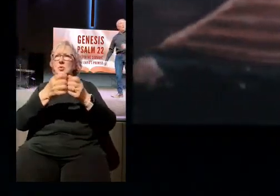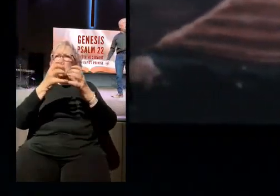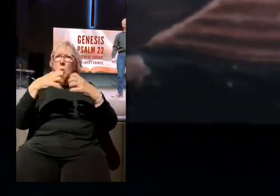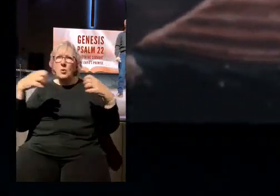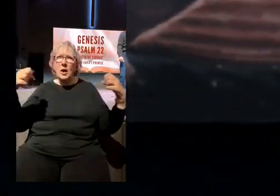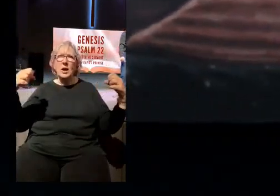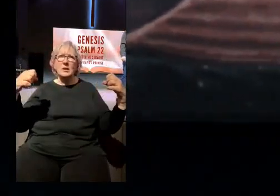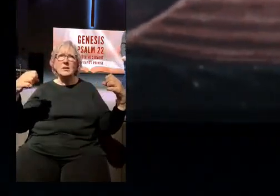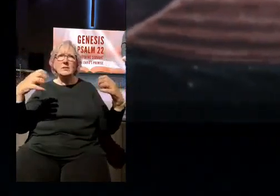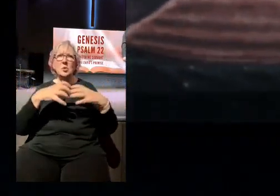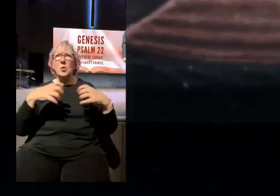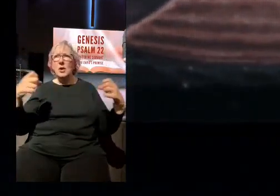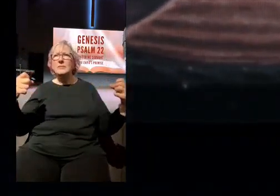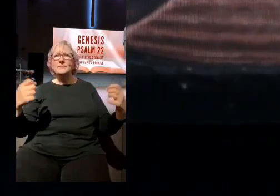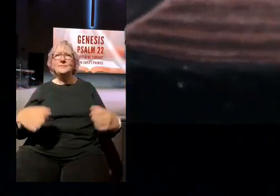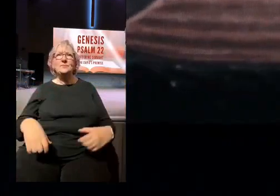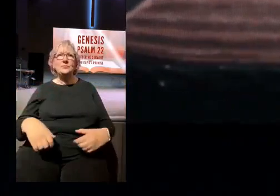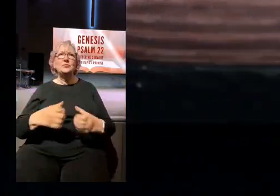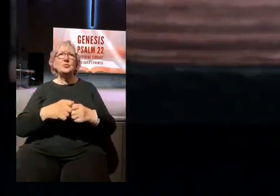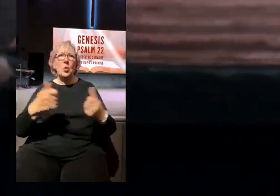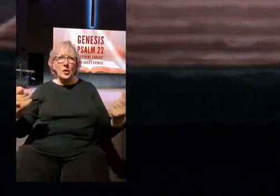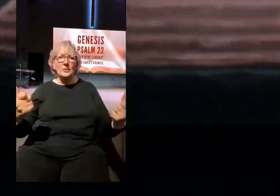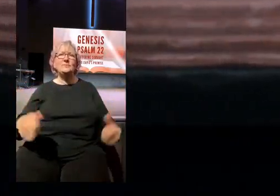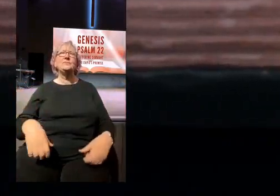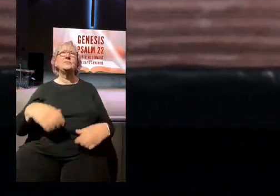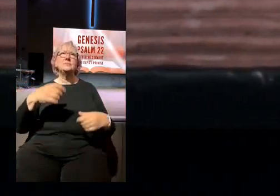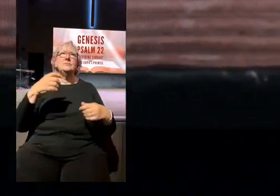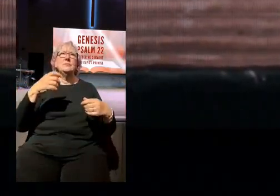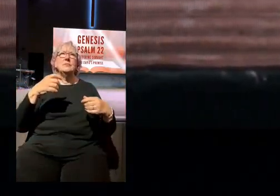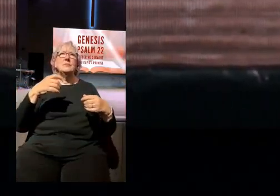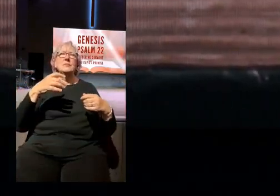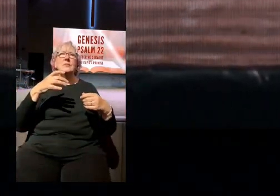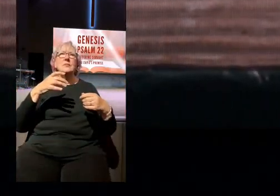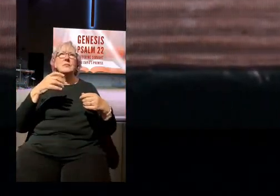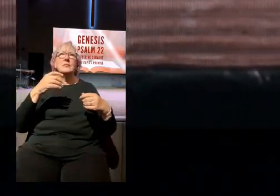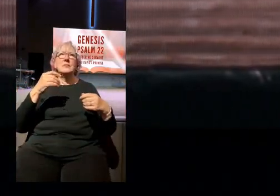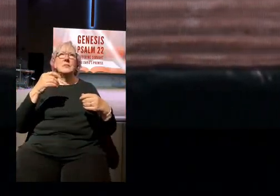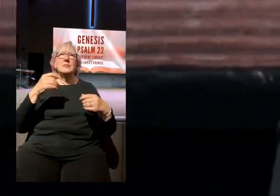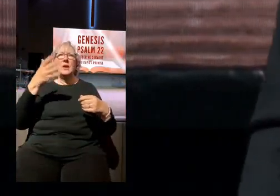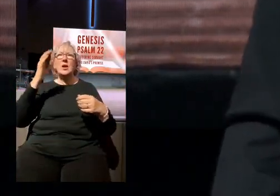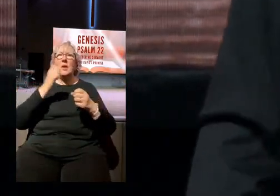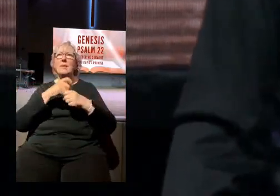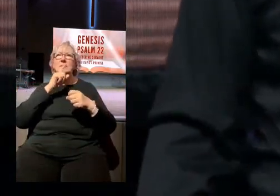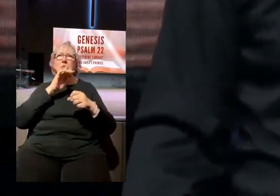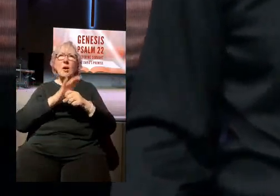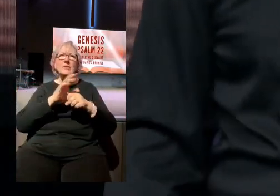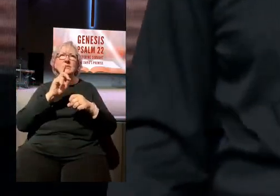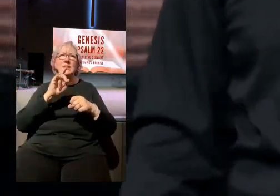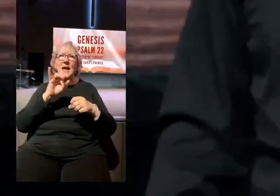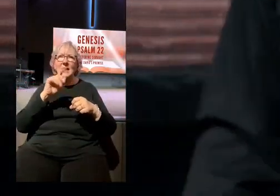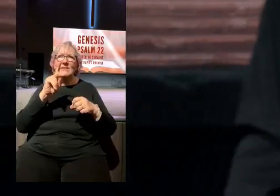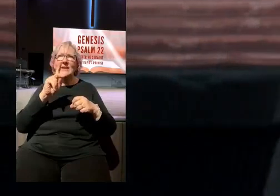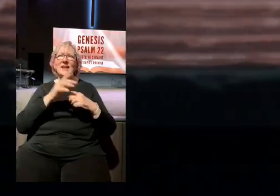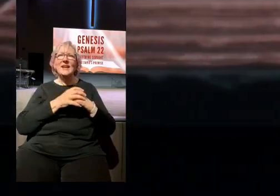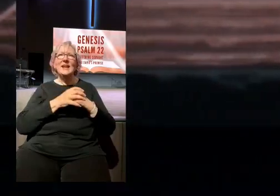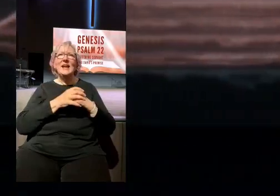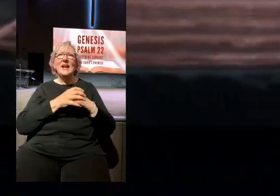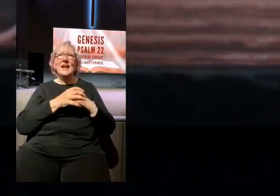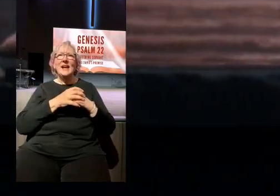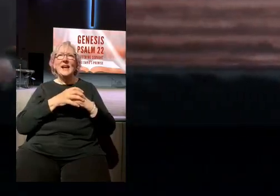makes a promise to David about, they call it the shoot or the stump of David. He's saying one